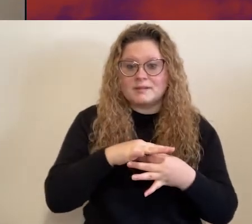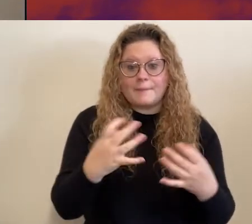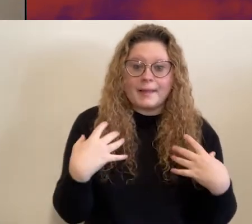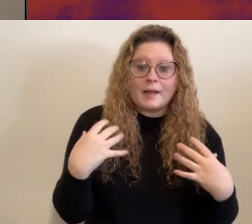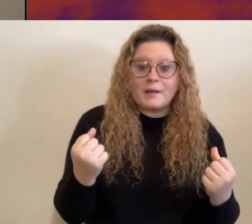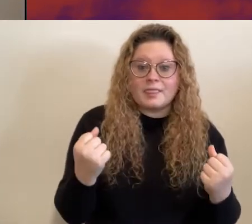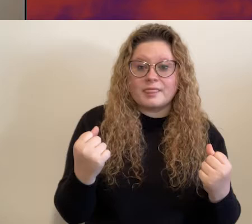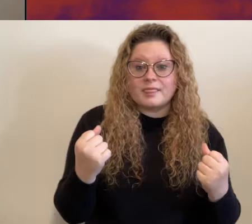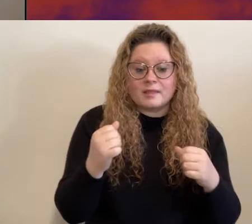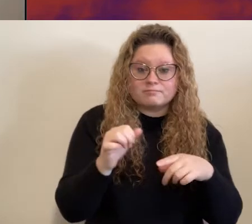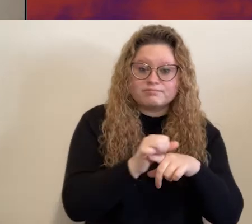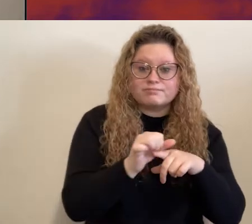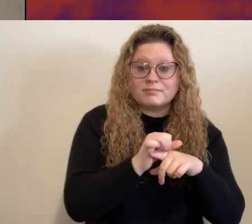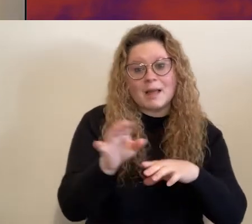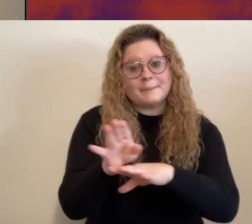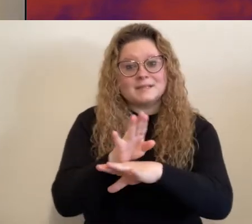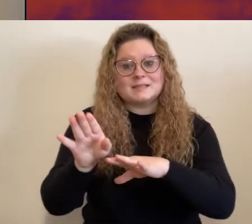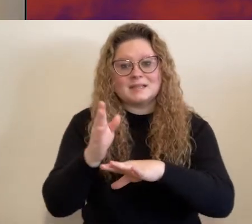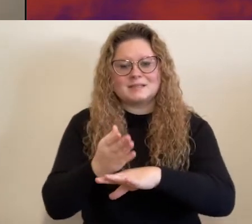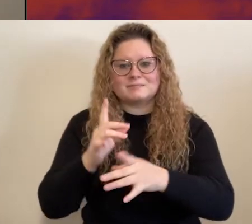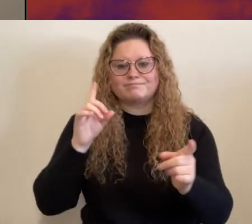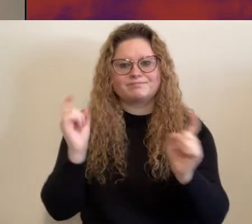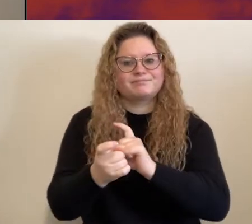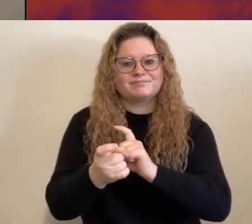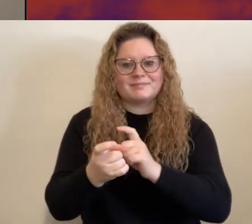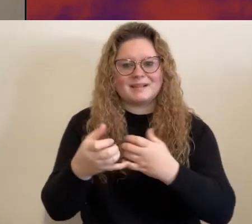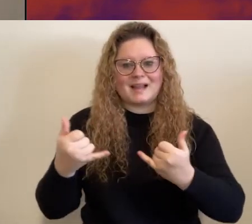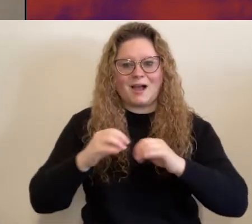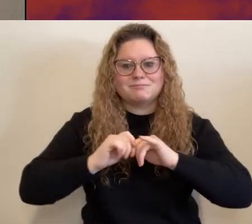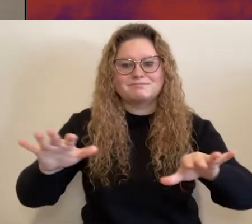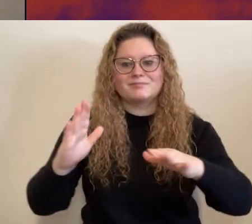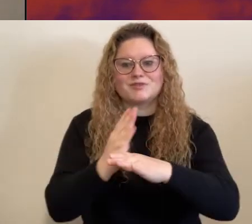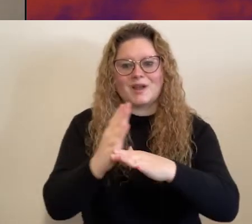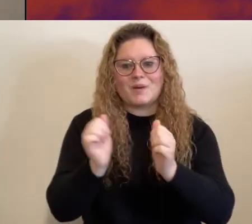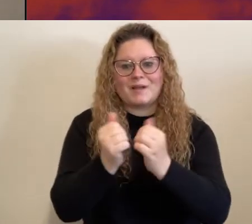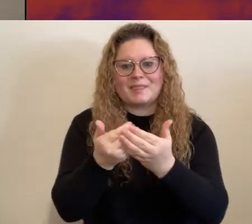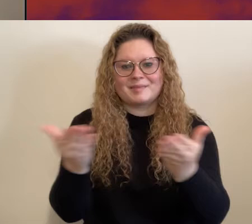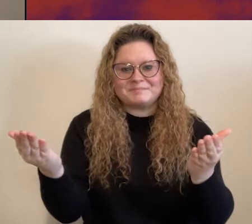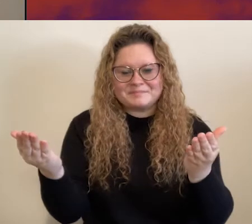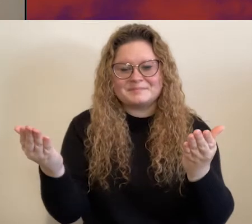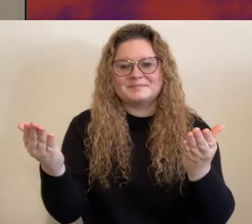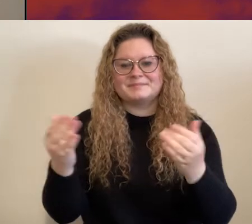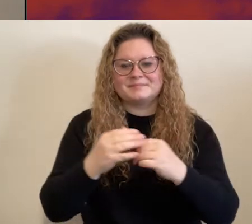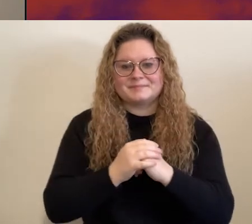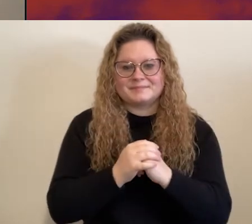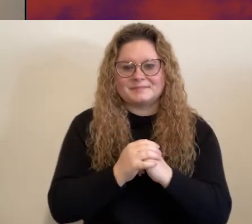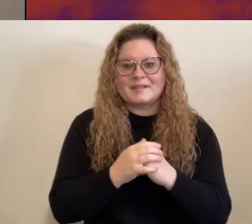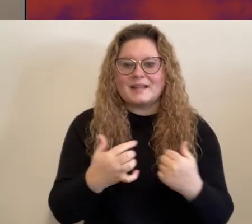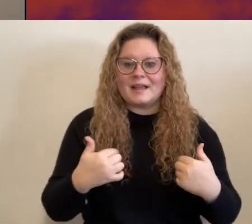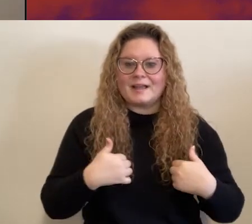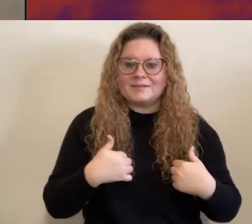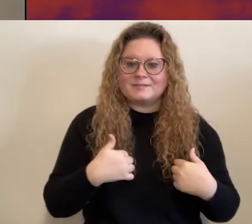my business has evolved. And there's been such a beautiful merging of like self-care,